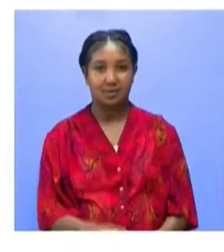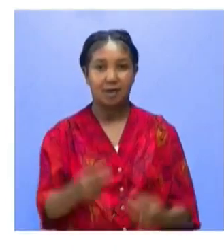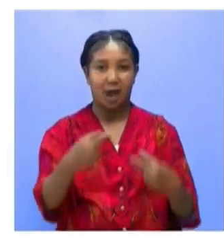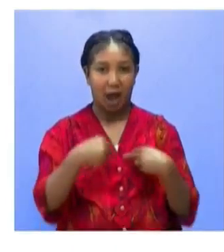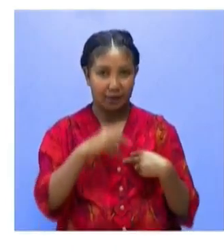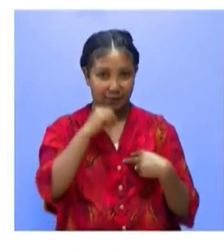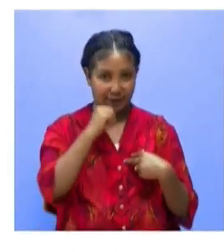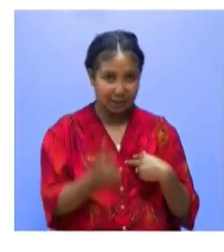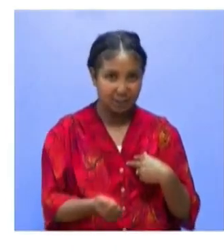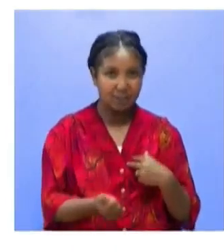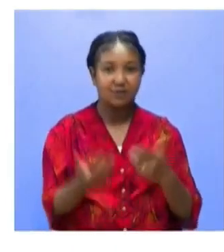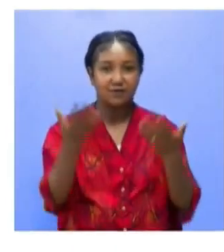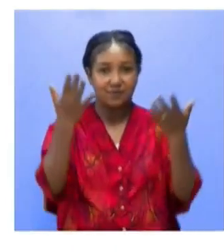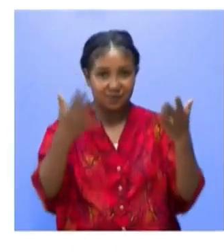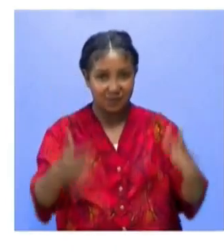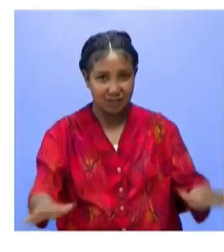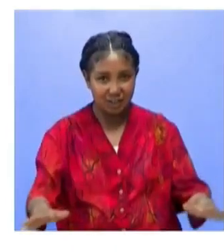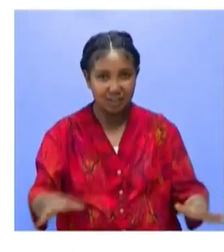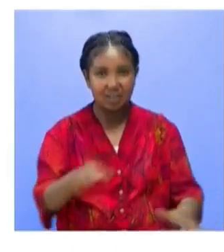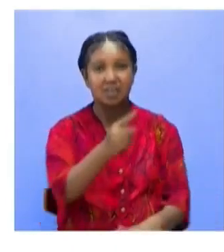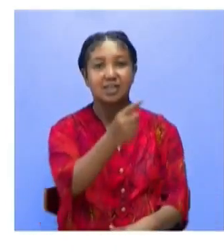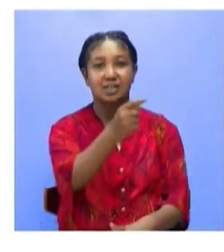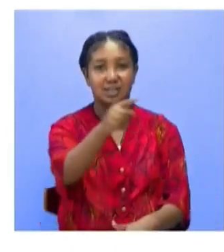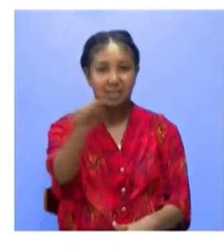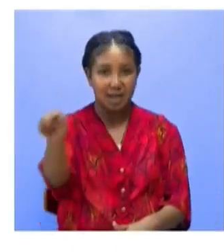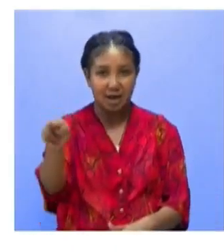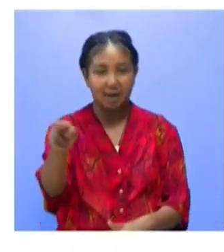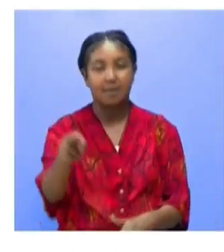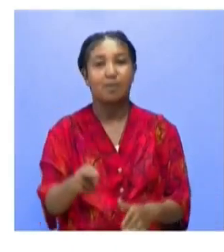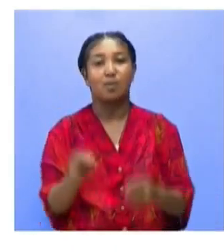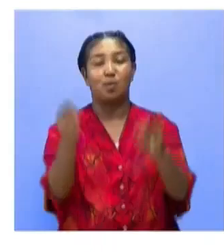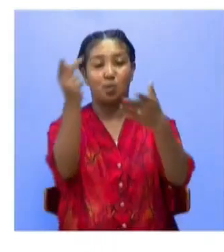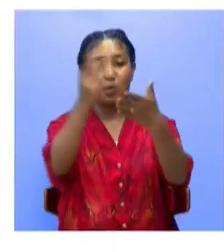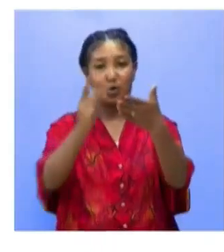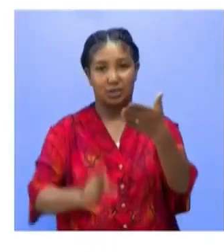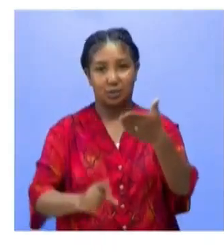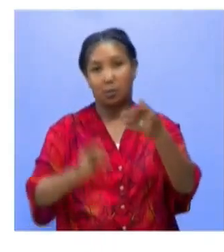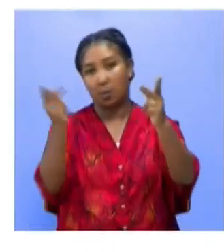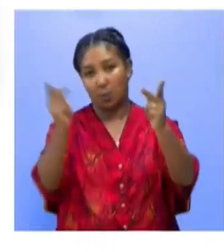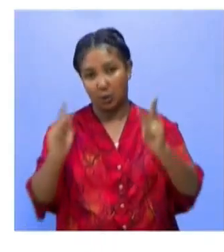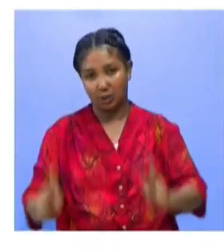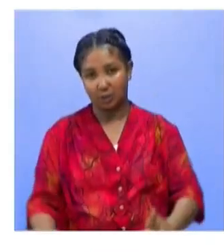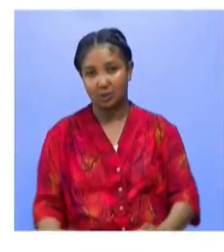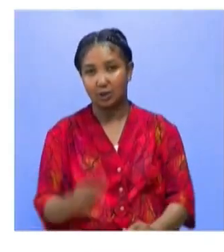haven't finished their project. Look,